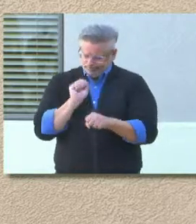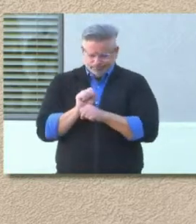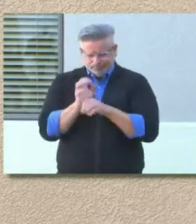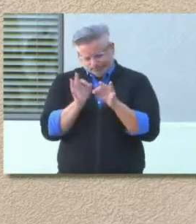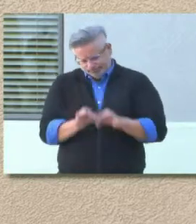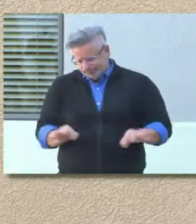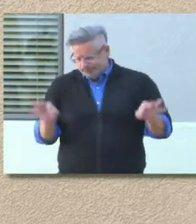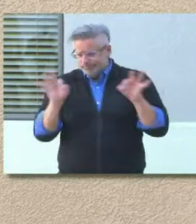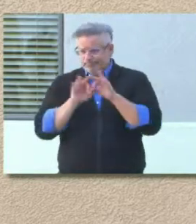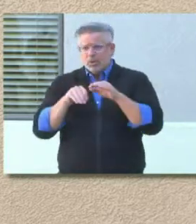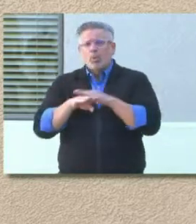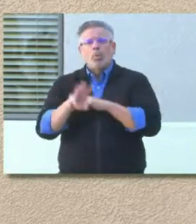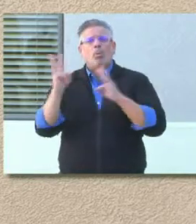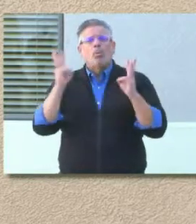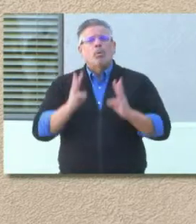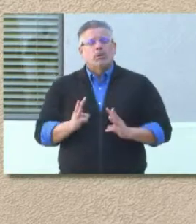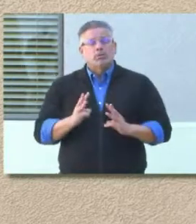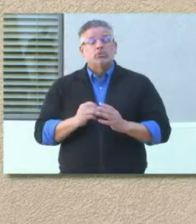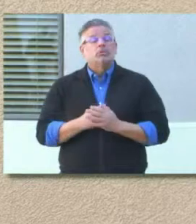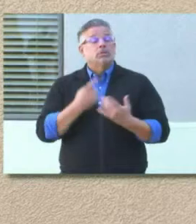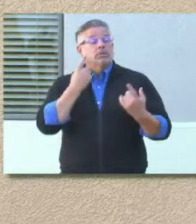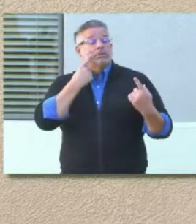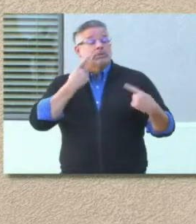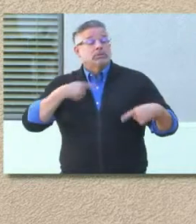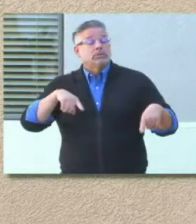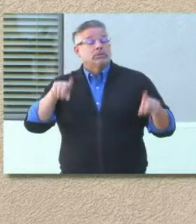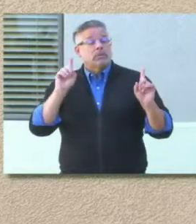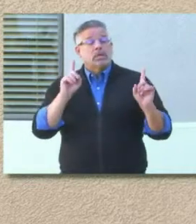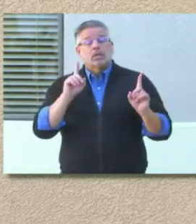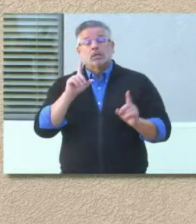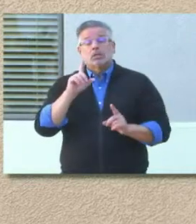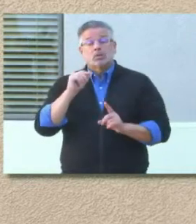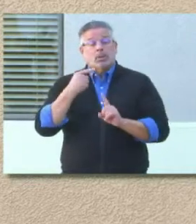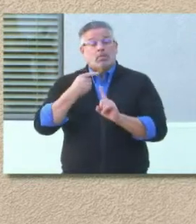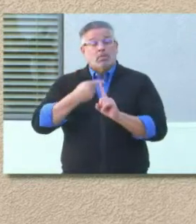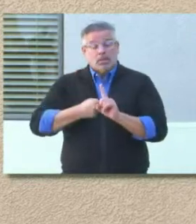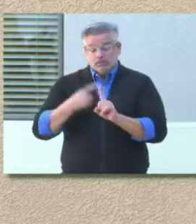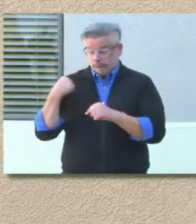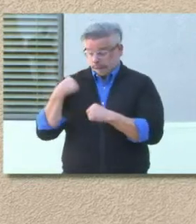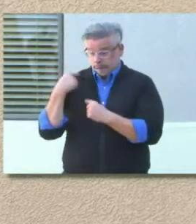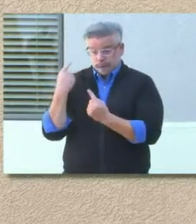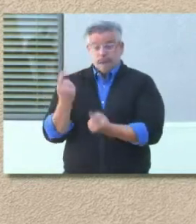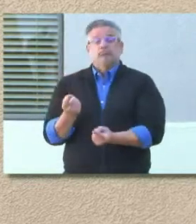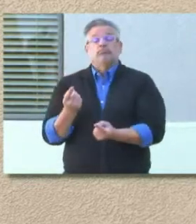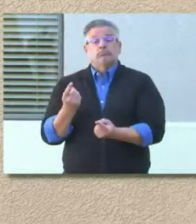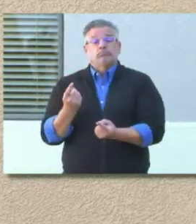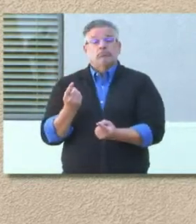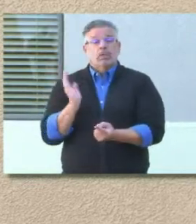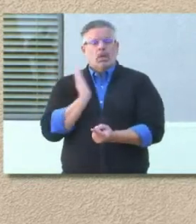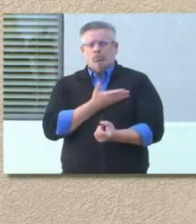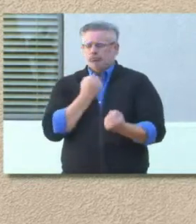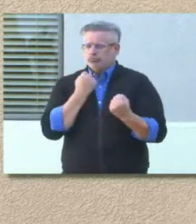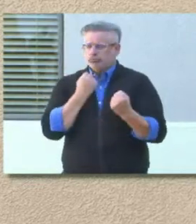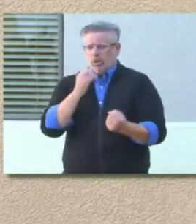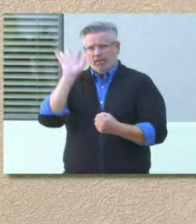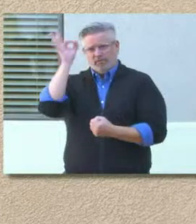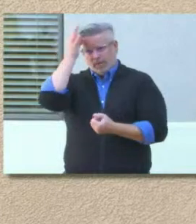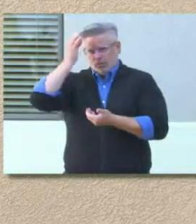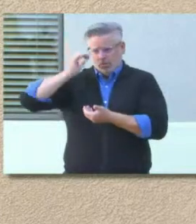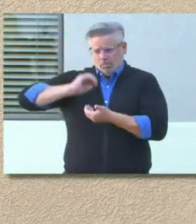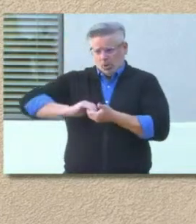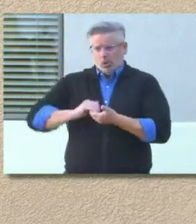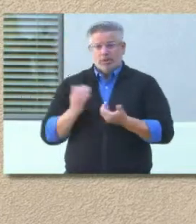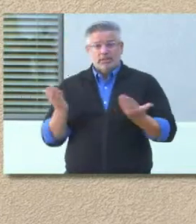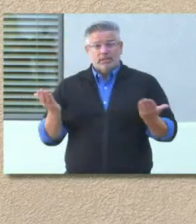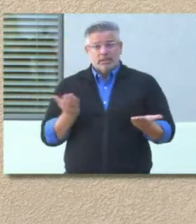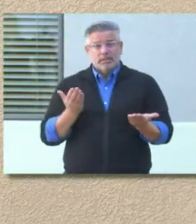as we head into winter. Our success over these past 20 months is also due to our strong federal partners